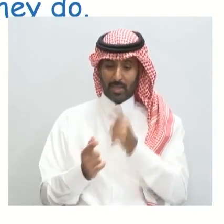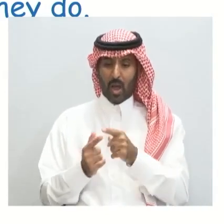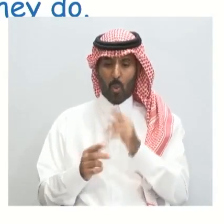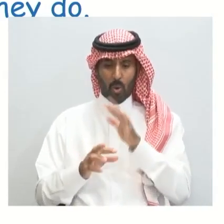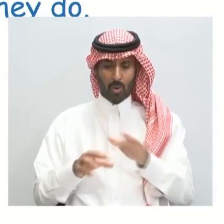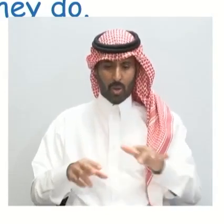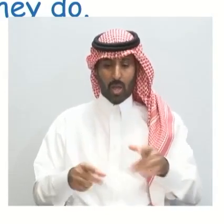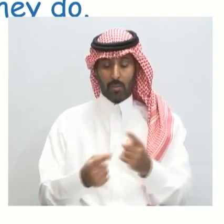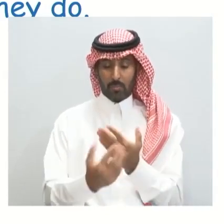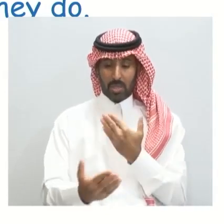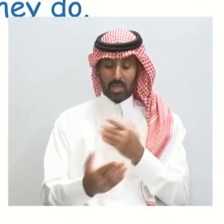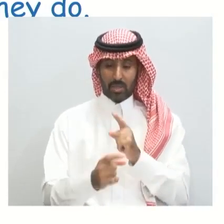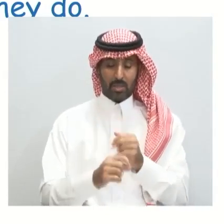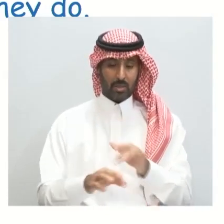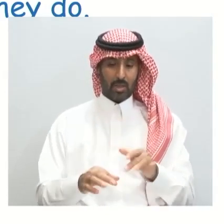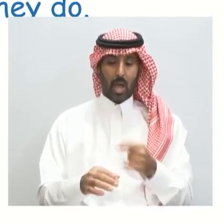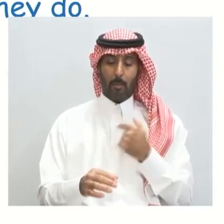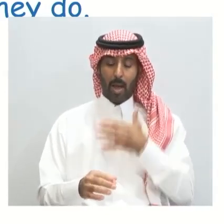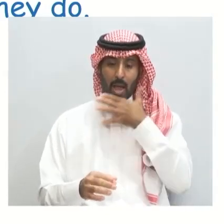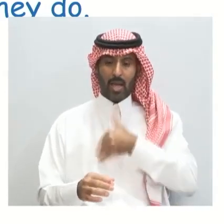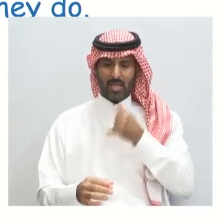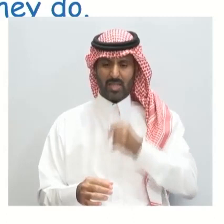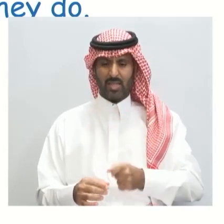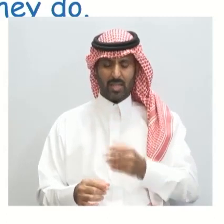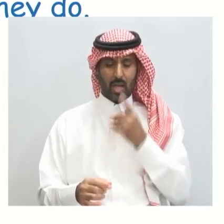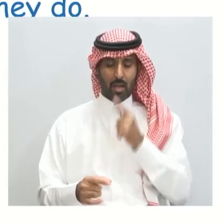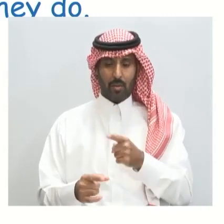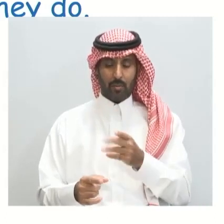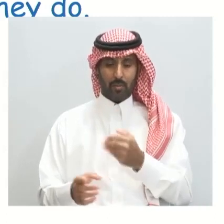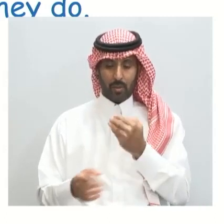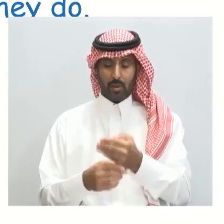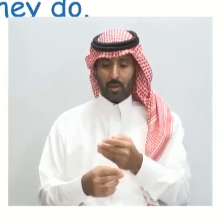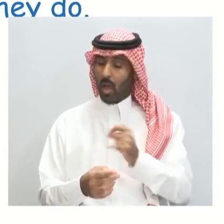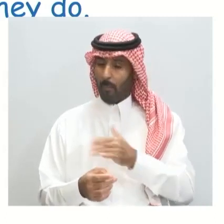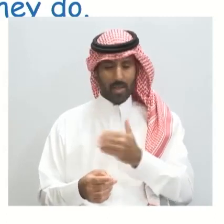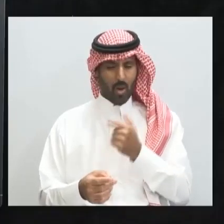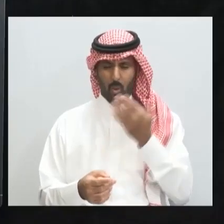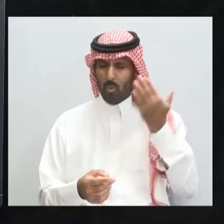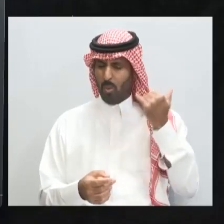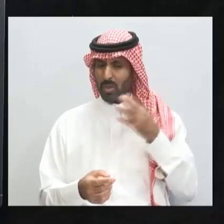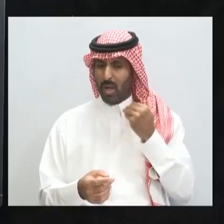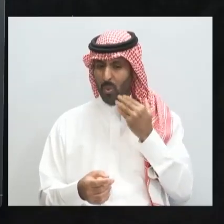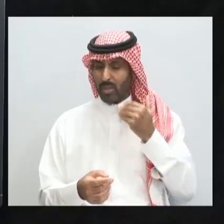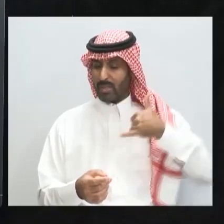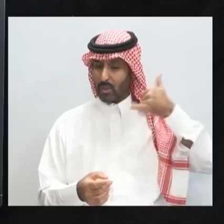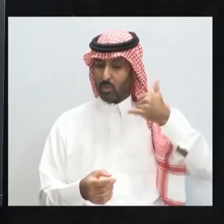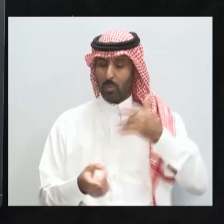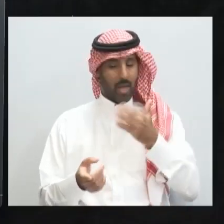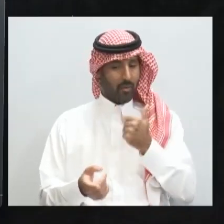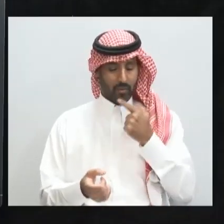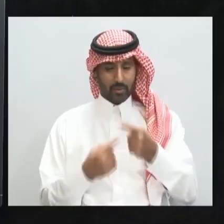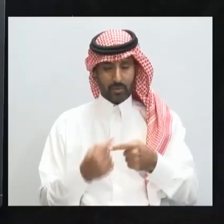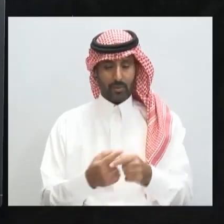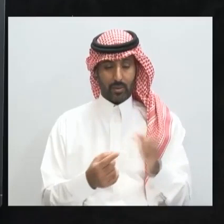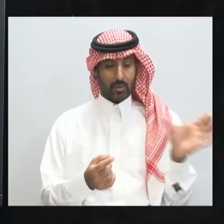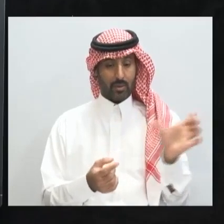work. My grandparents didn't used to use smartphones. So if you notice from the sentences,